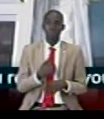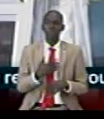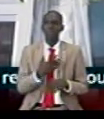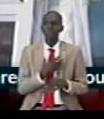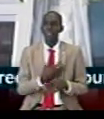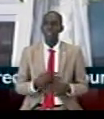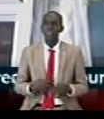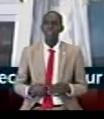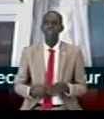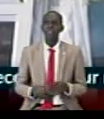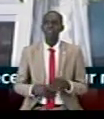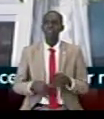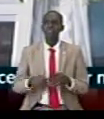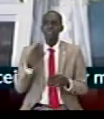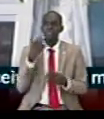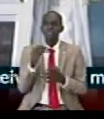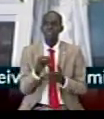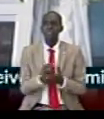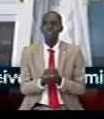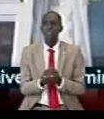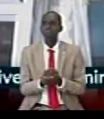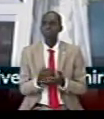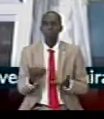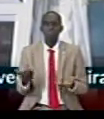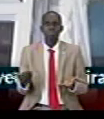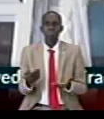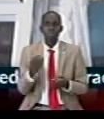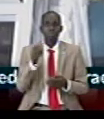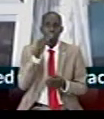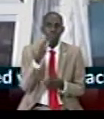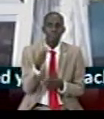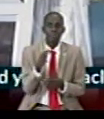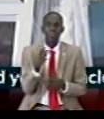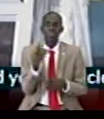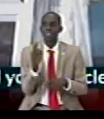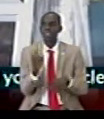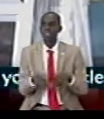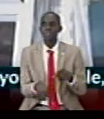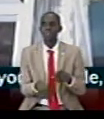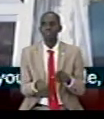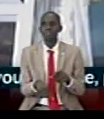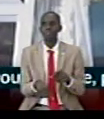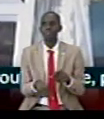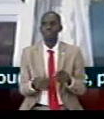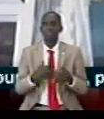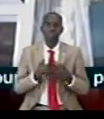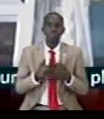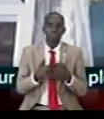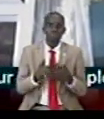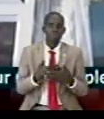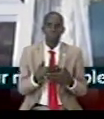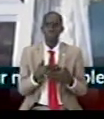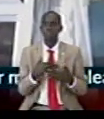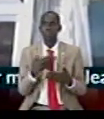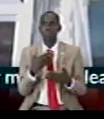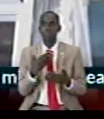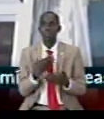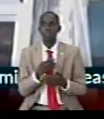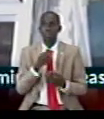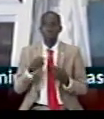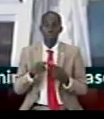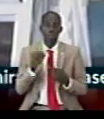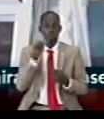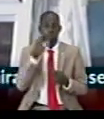it's more than 3-4 years. I cannot trek, I cannot move from here to every time I'm on top machine or motor. Even when I visit my